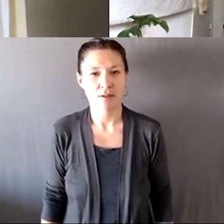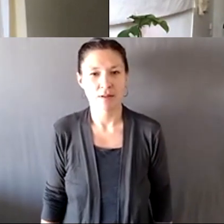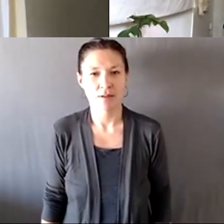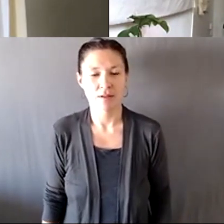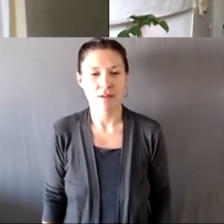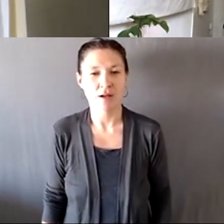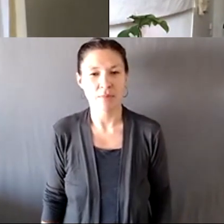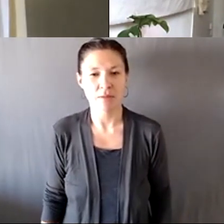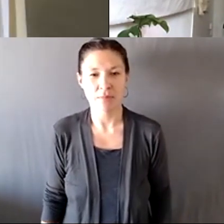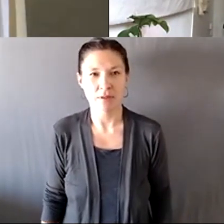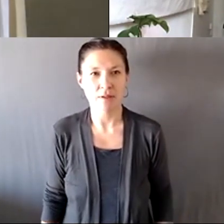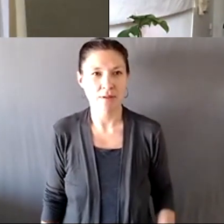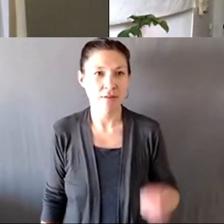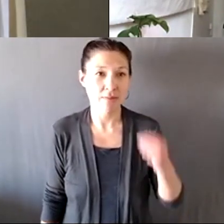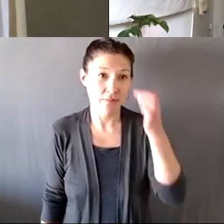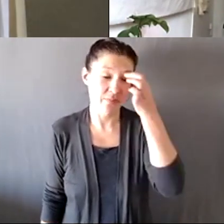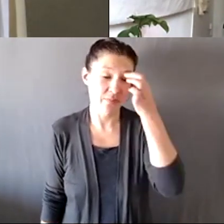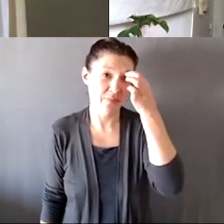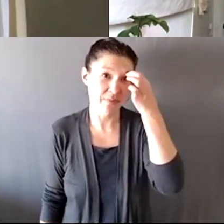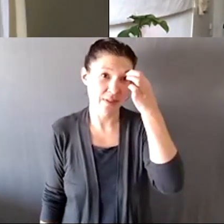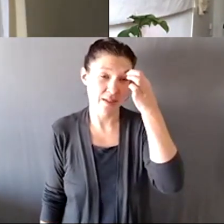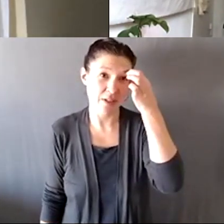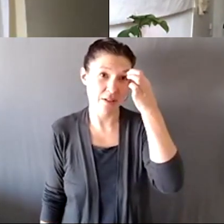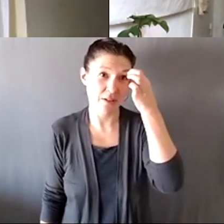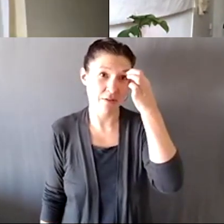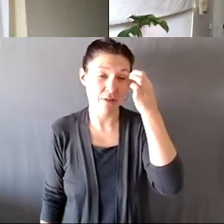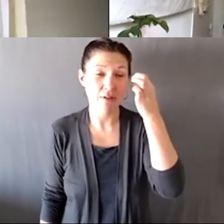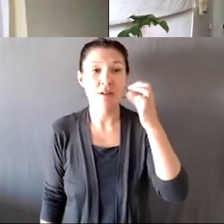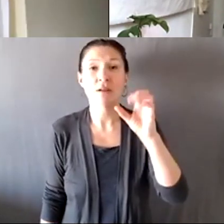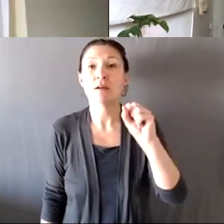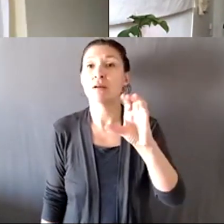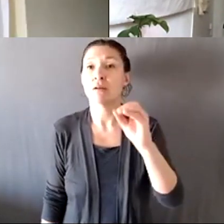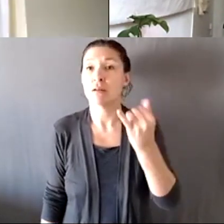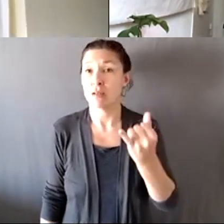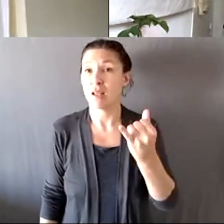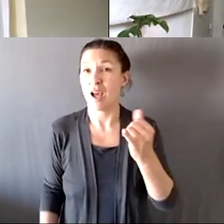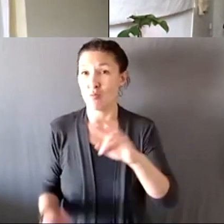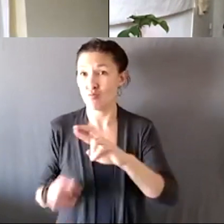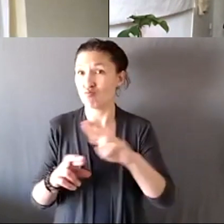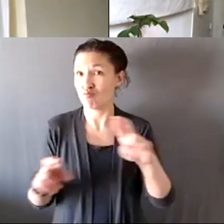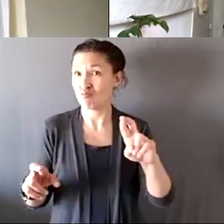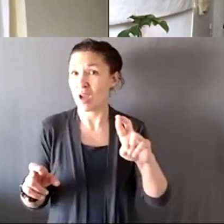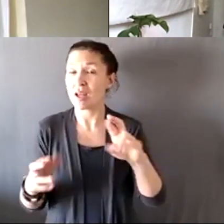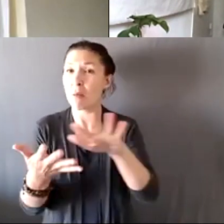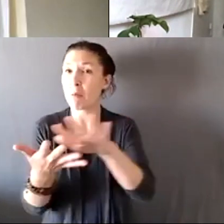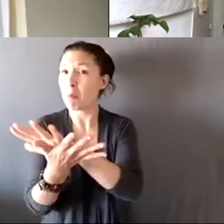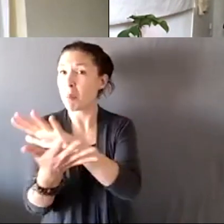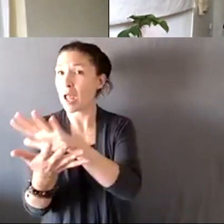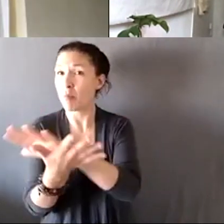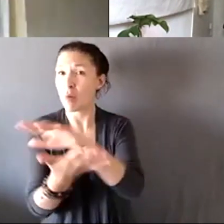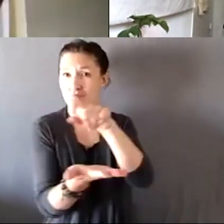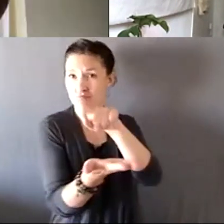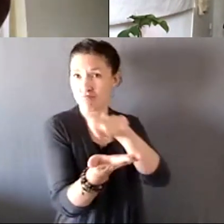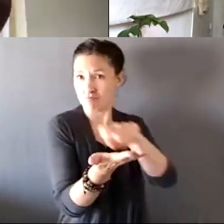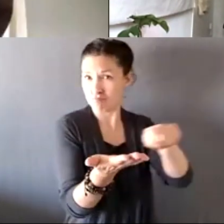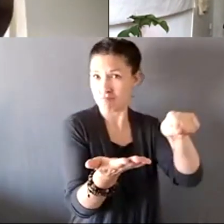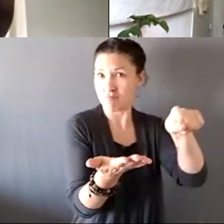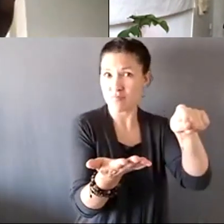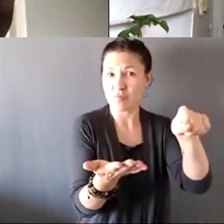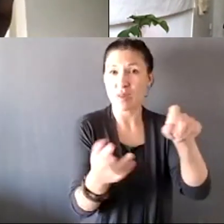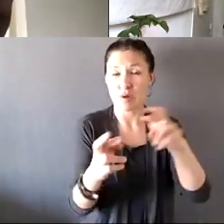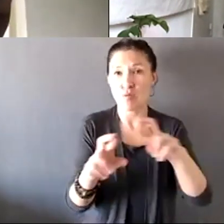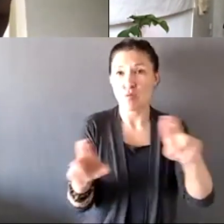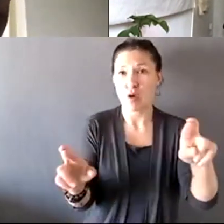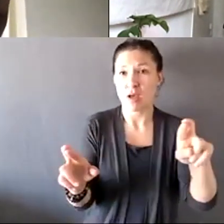And without rushing, we're going to go find our writing utensil and our piece of paper. And we are going to